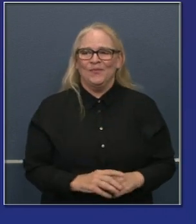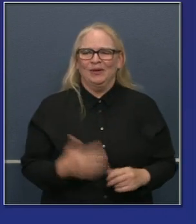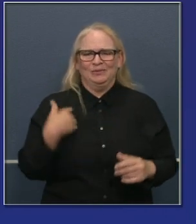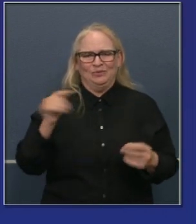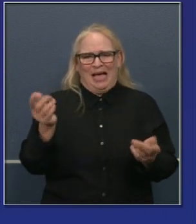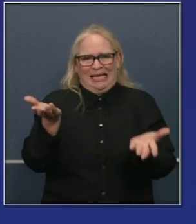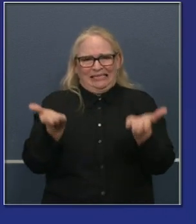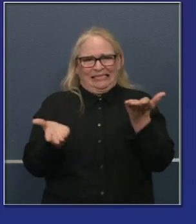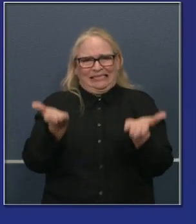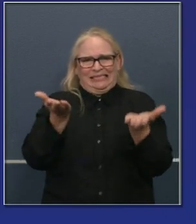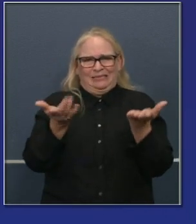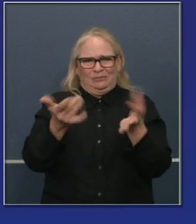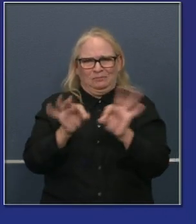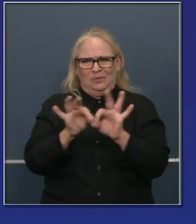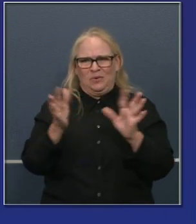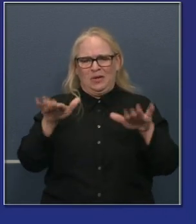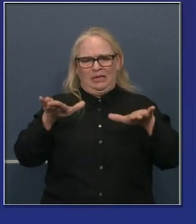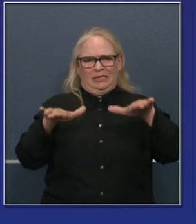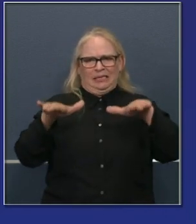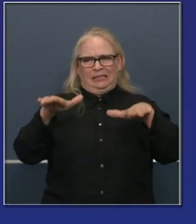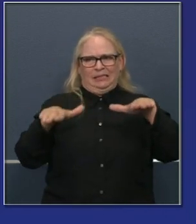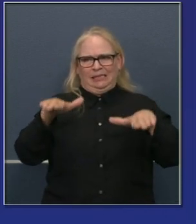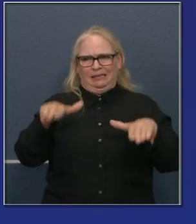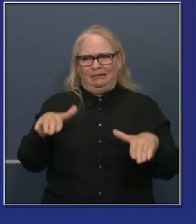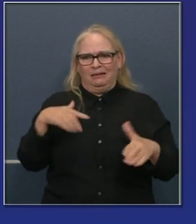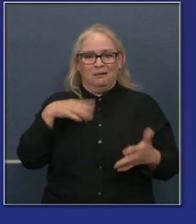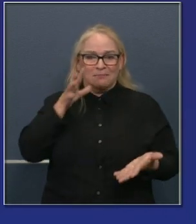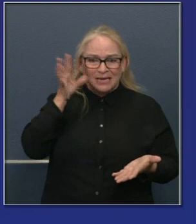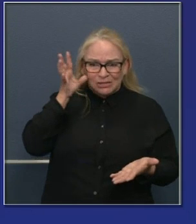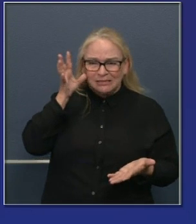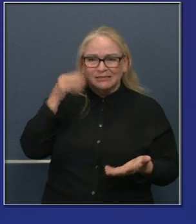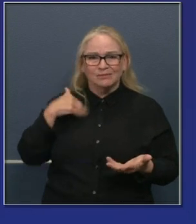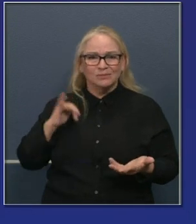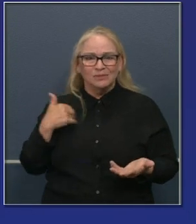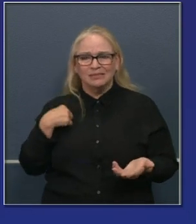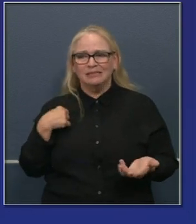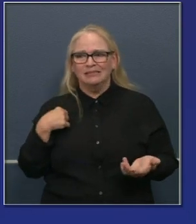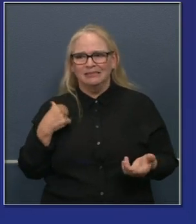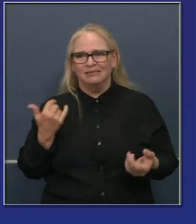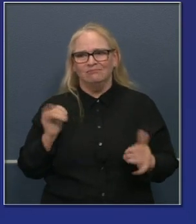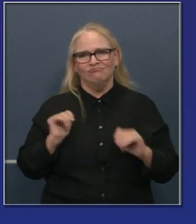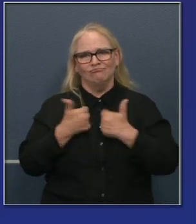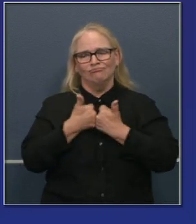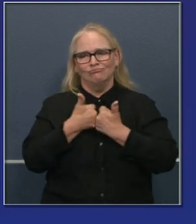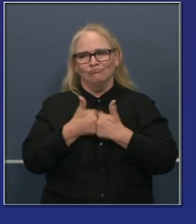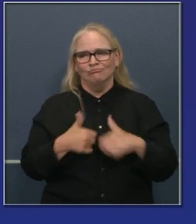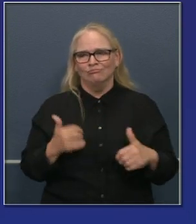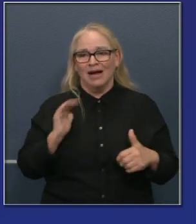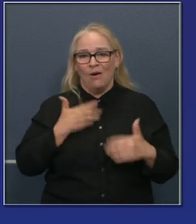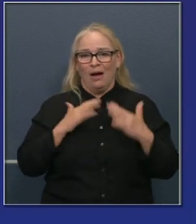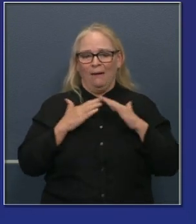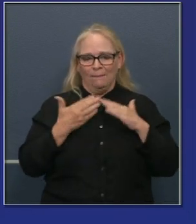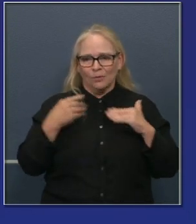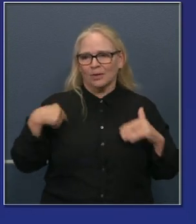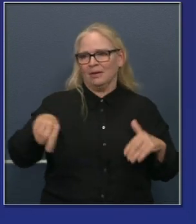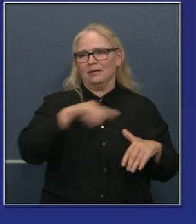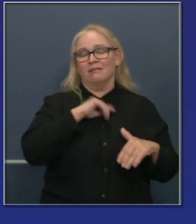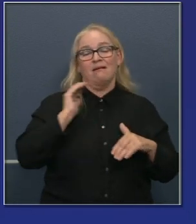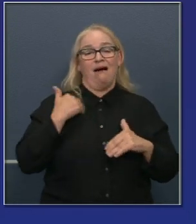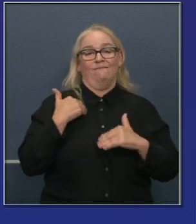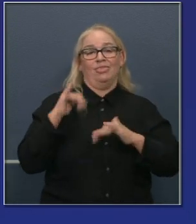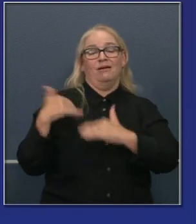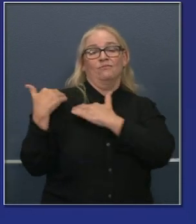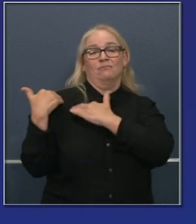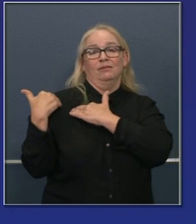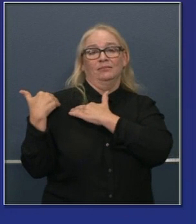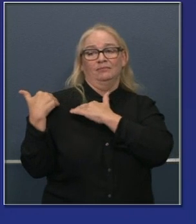weigh heavily on all of us as parents, as members of community that have roles of responsibility. And